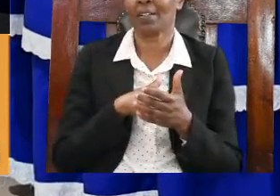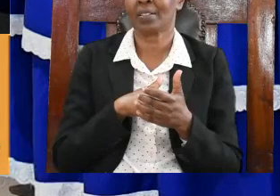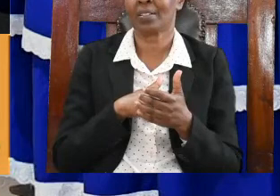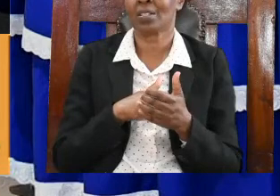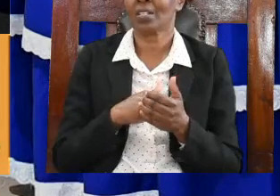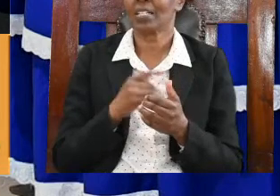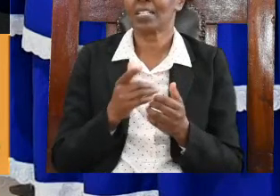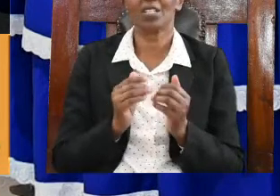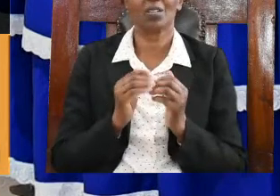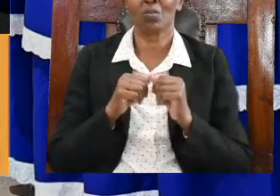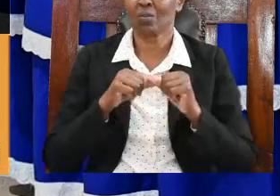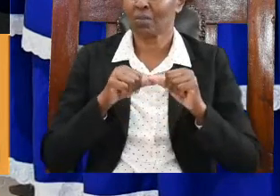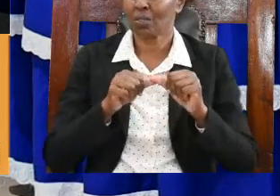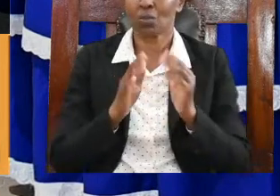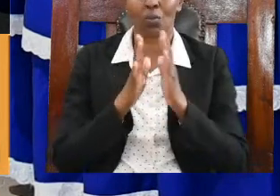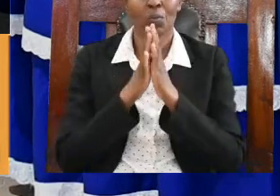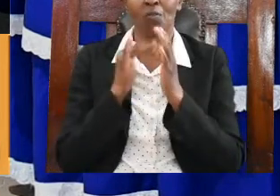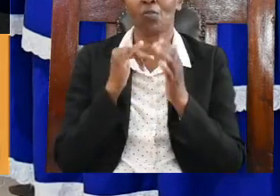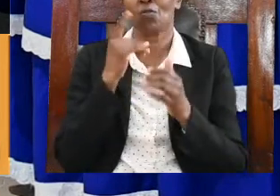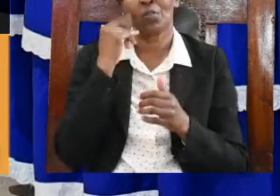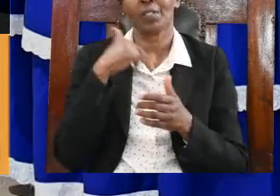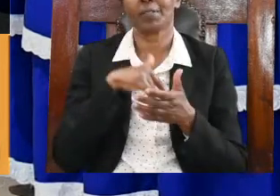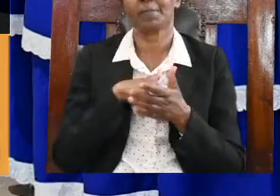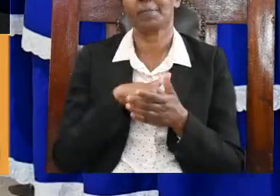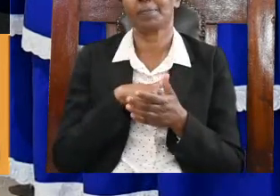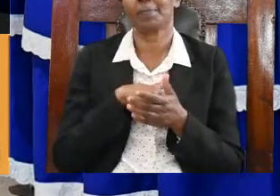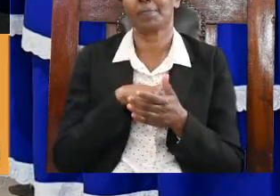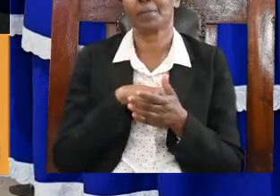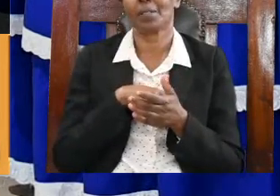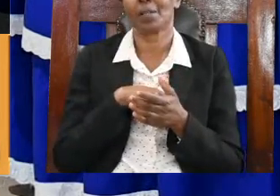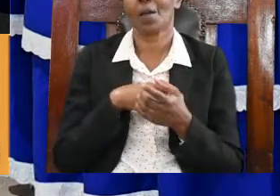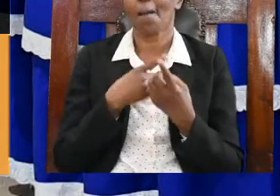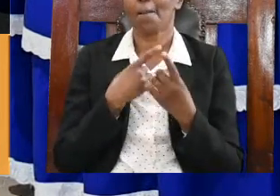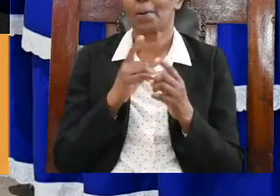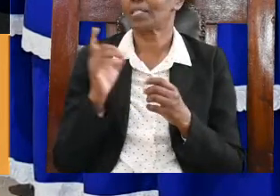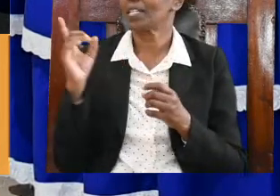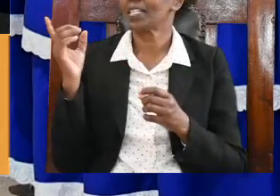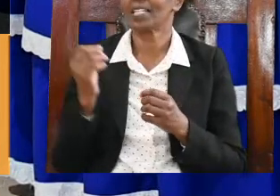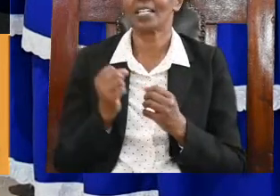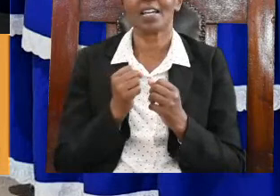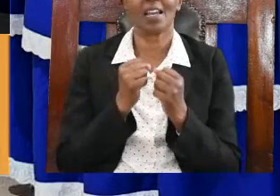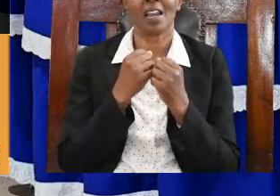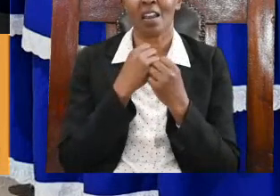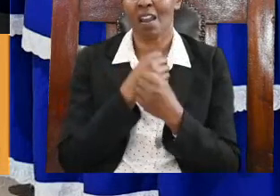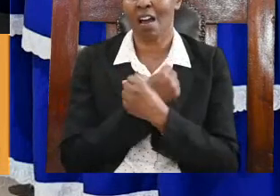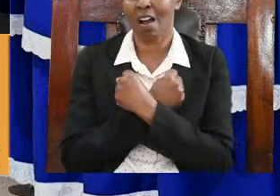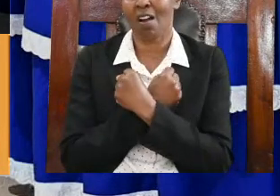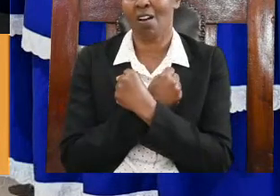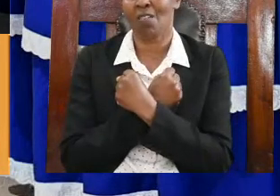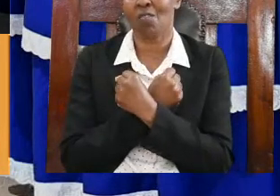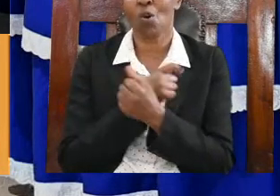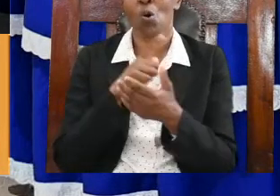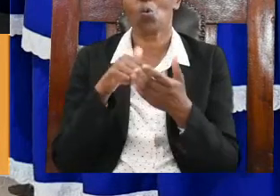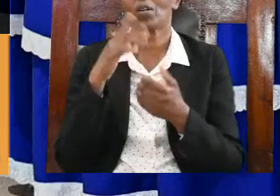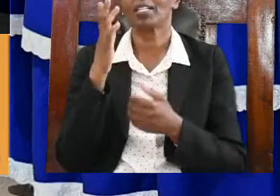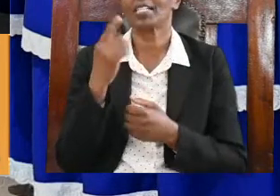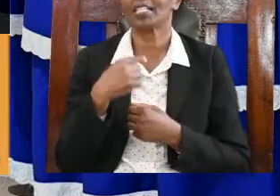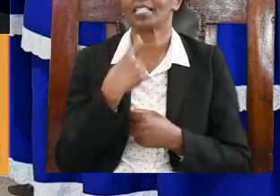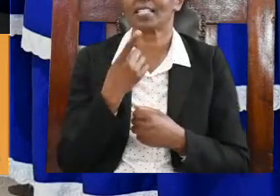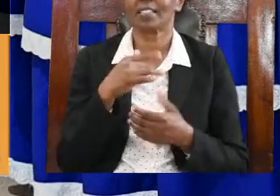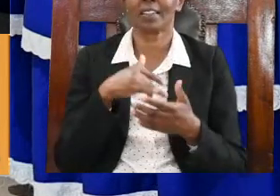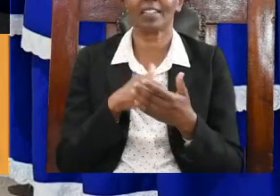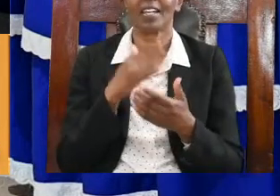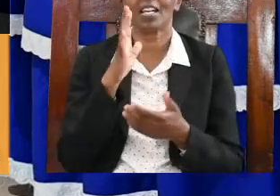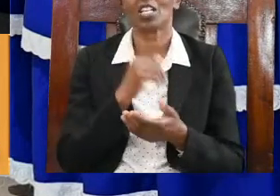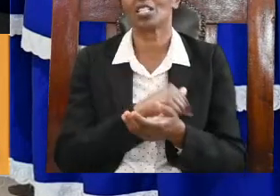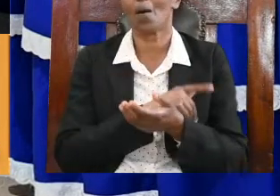praying for it. But I love the response that is given by Christ, that my power